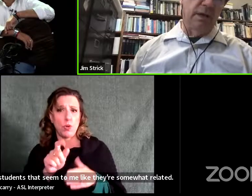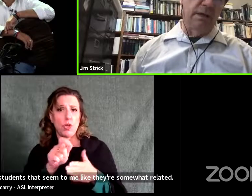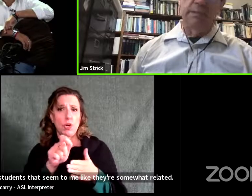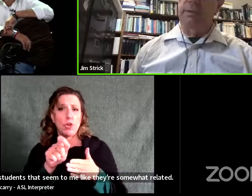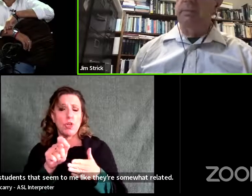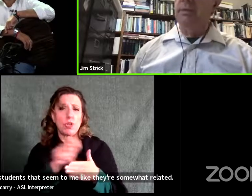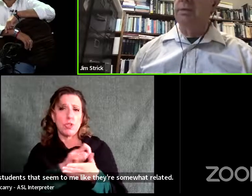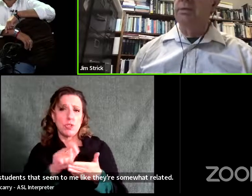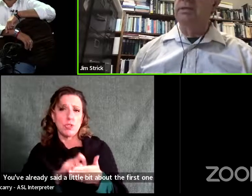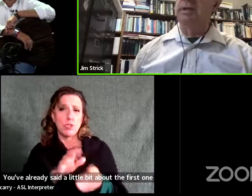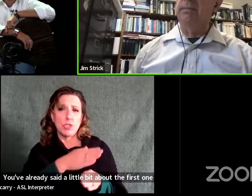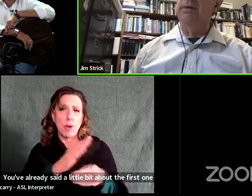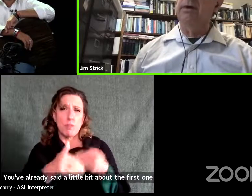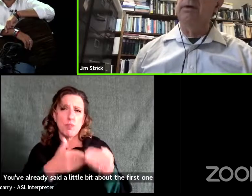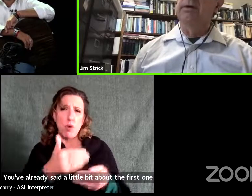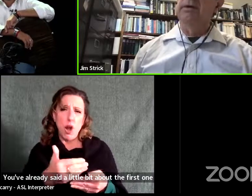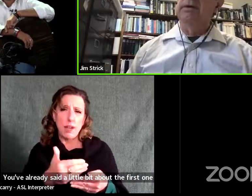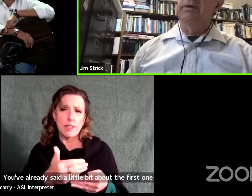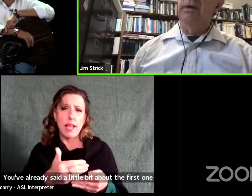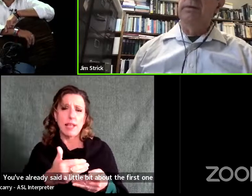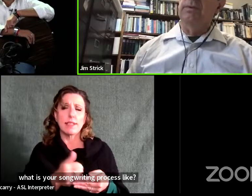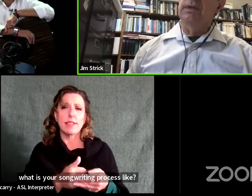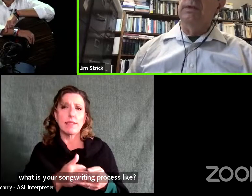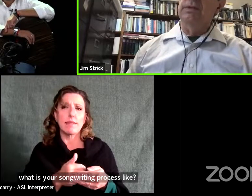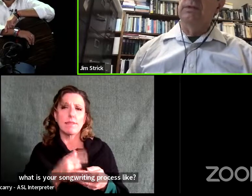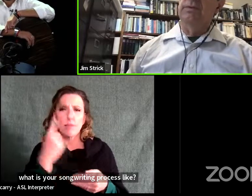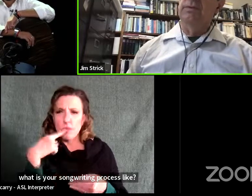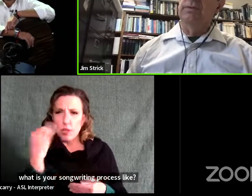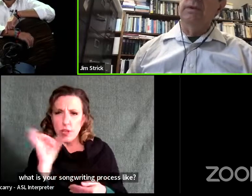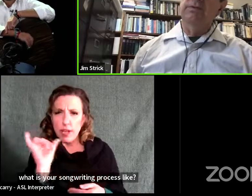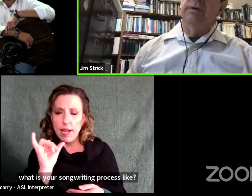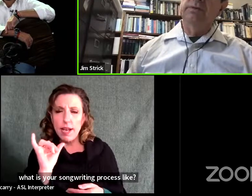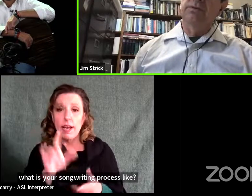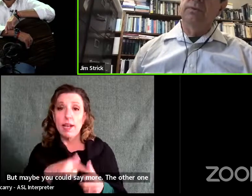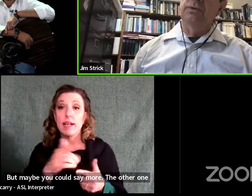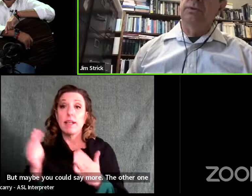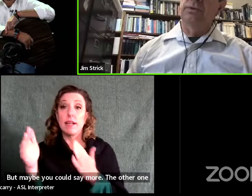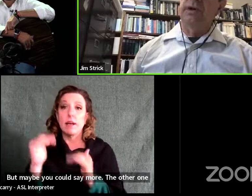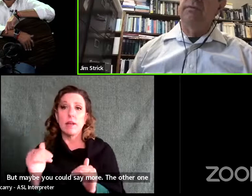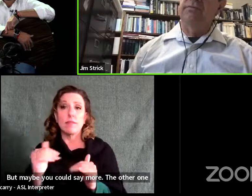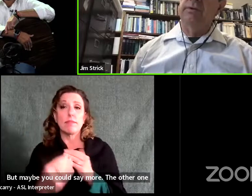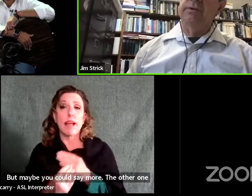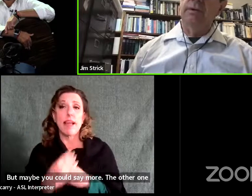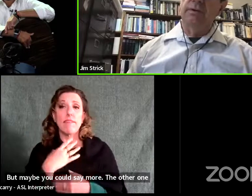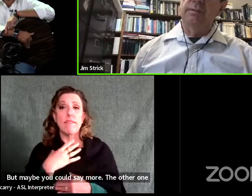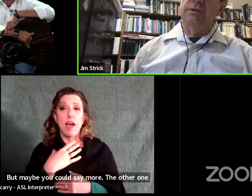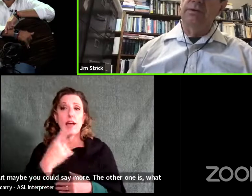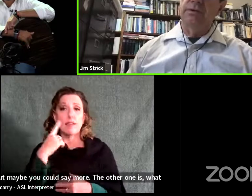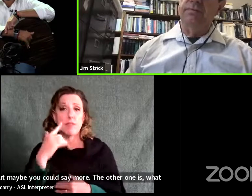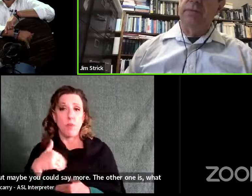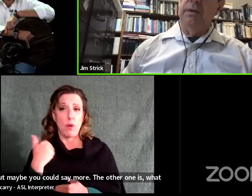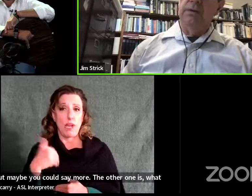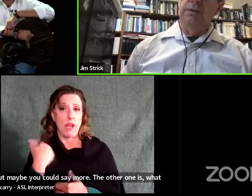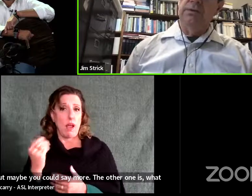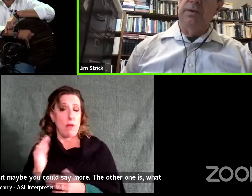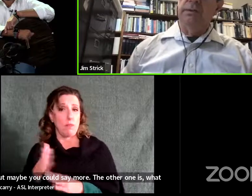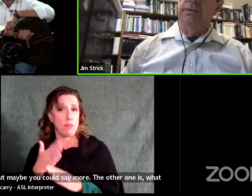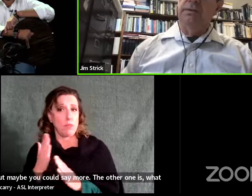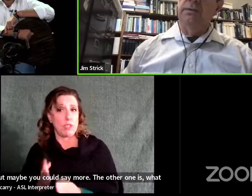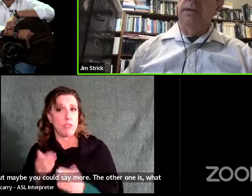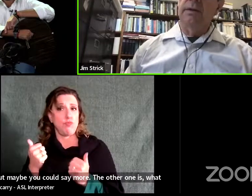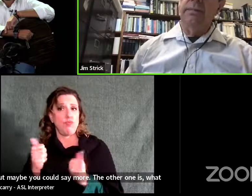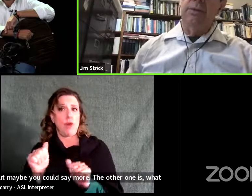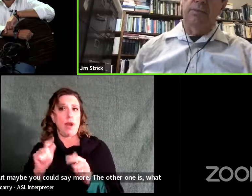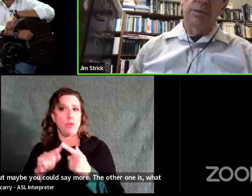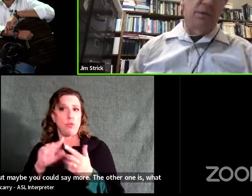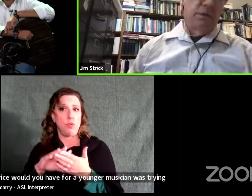process like? But maybe you could say more. The other one is, what advice would you have for a younger musician who's trying to